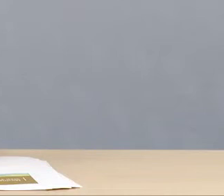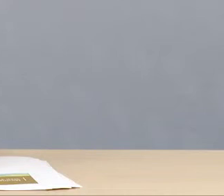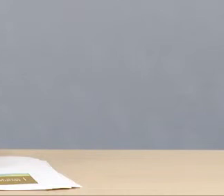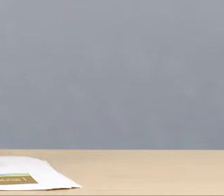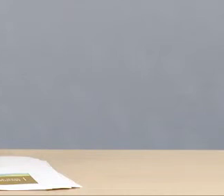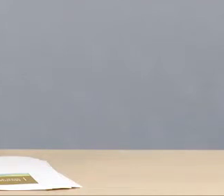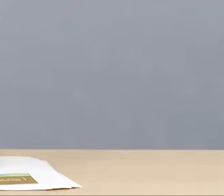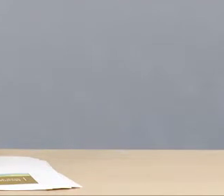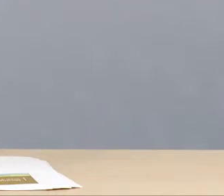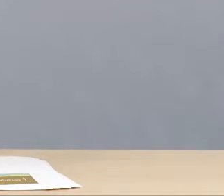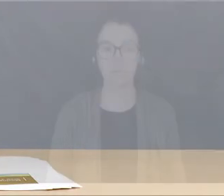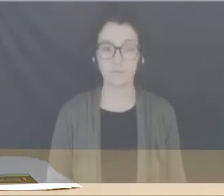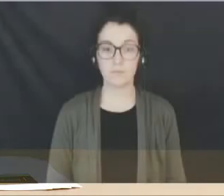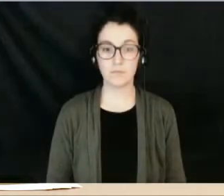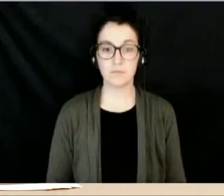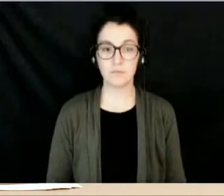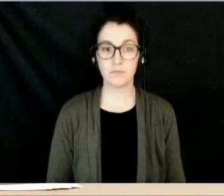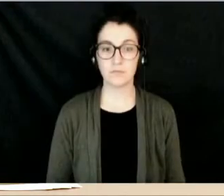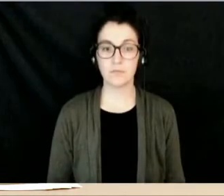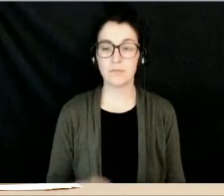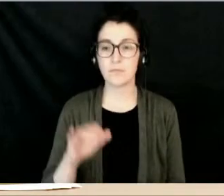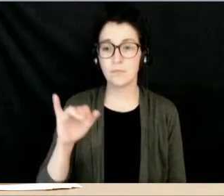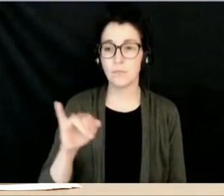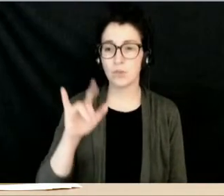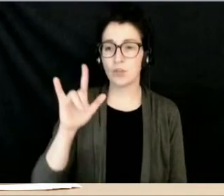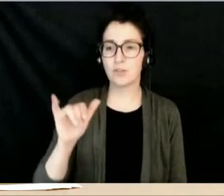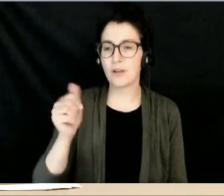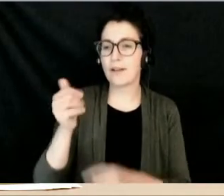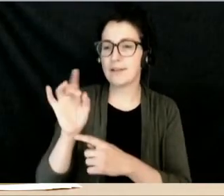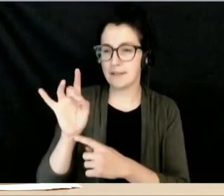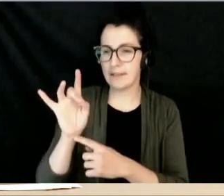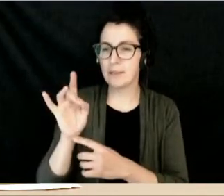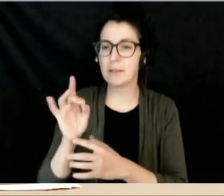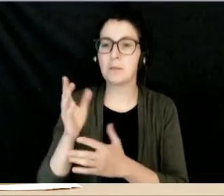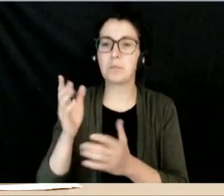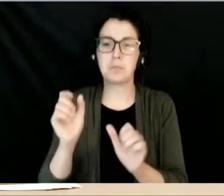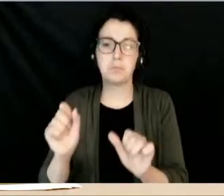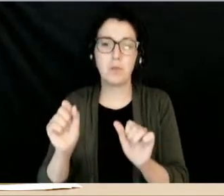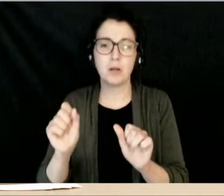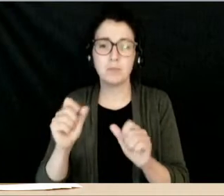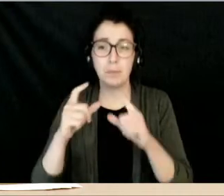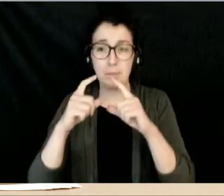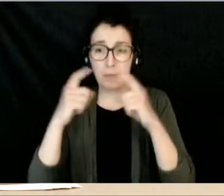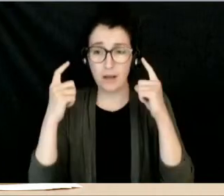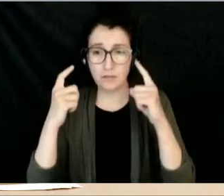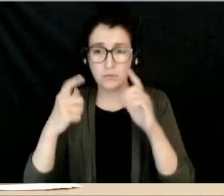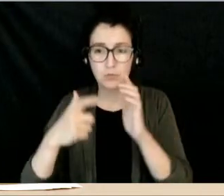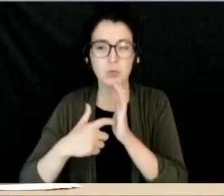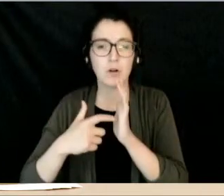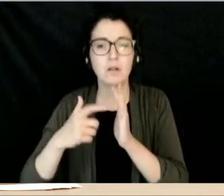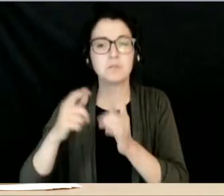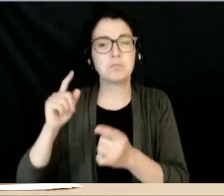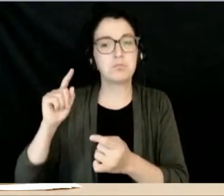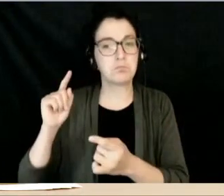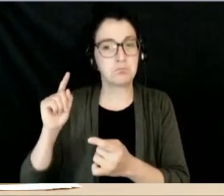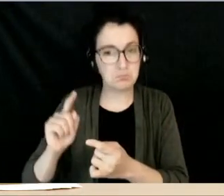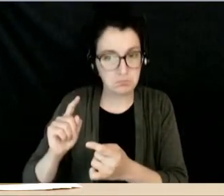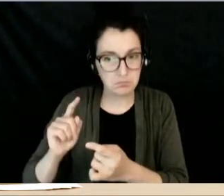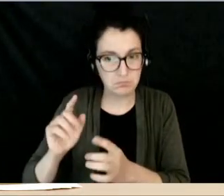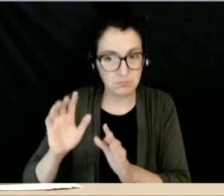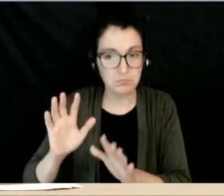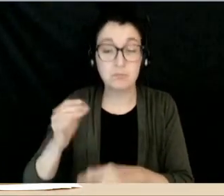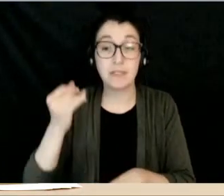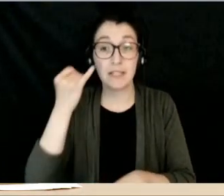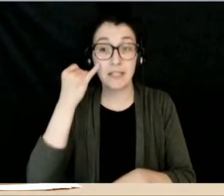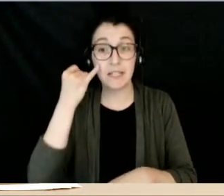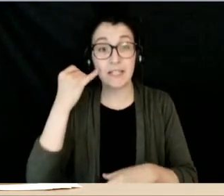of non-medical mask requirements. For example, there will be no longer having to wear a mask in indoor